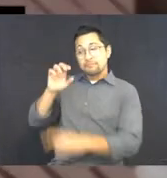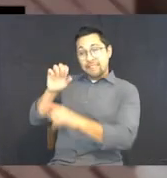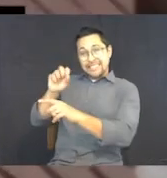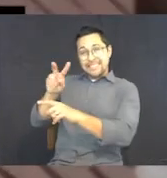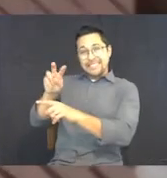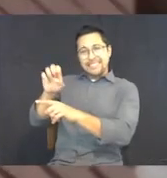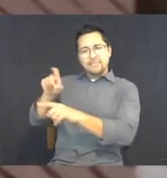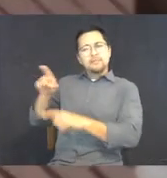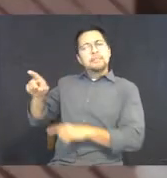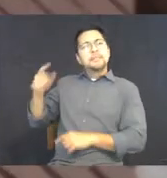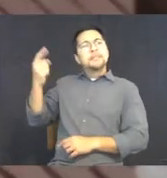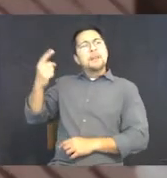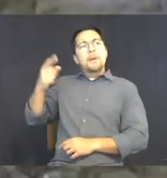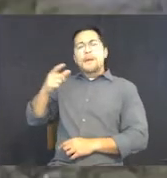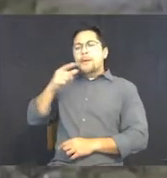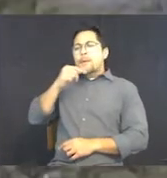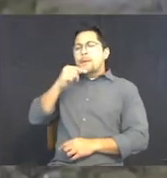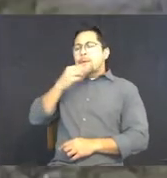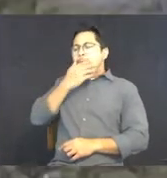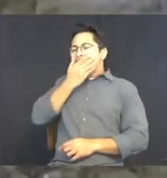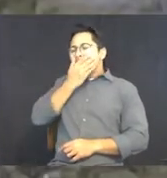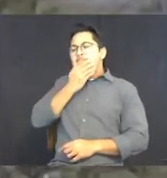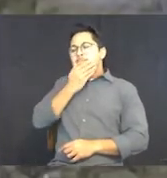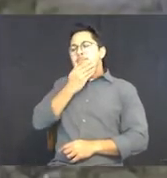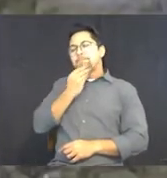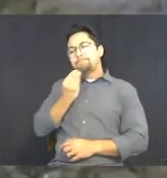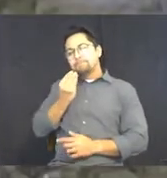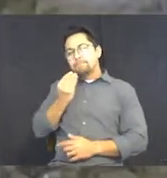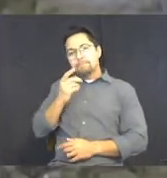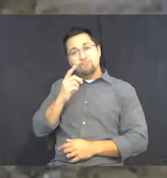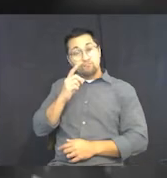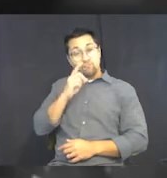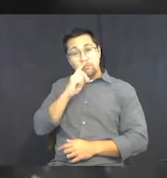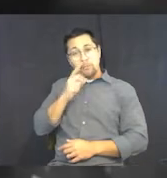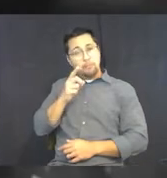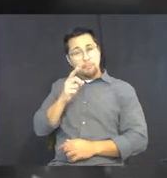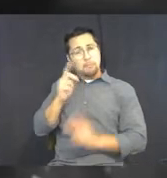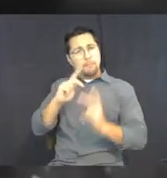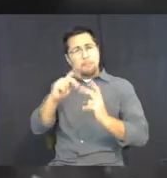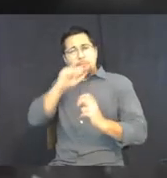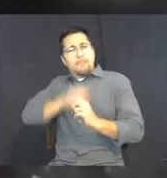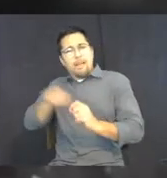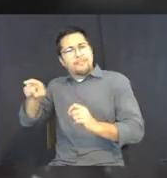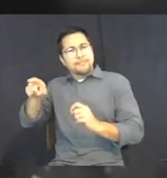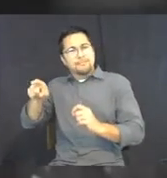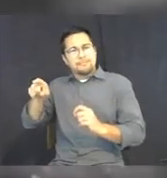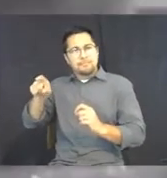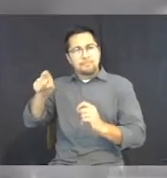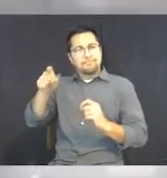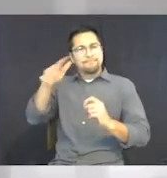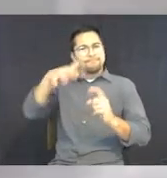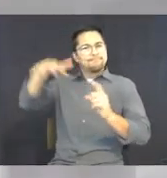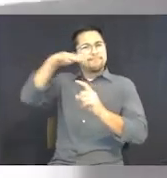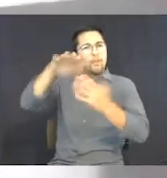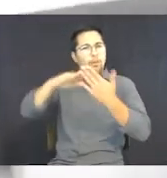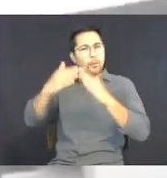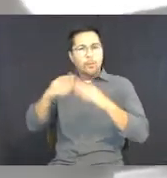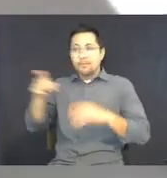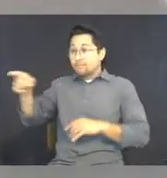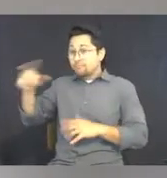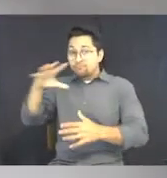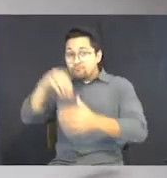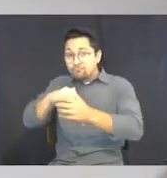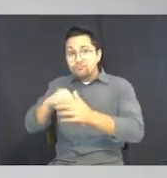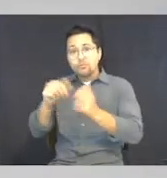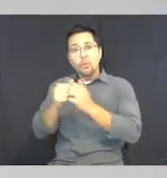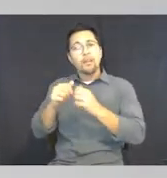pancake breakfasts, he goes to the coffee shops, pizza joints. Those are things that are very important to Steve, and to not